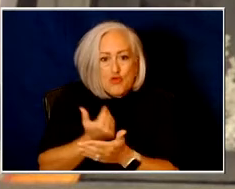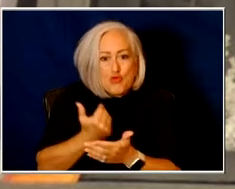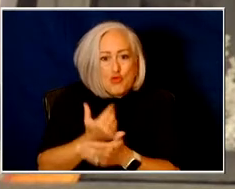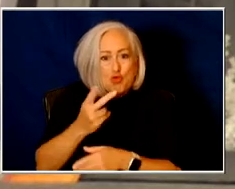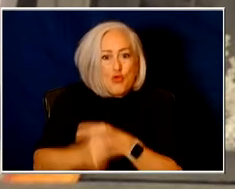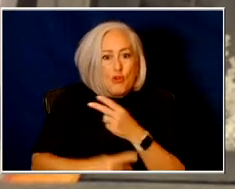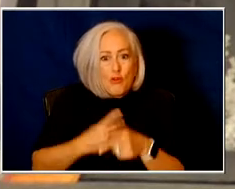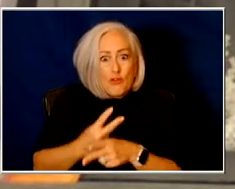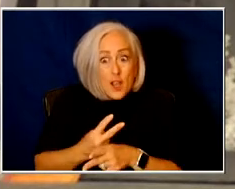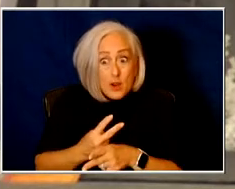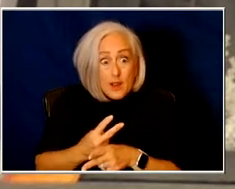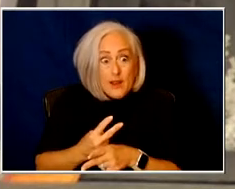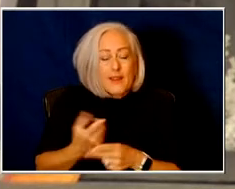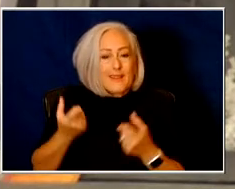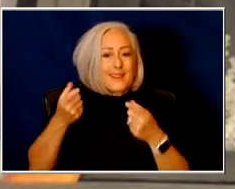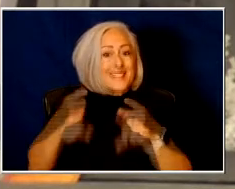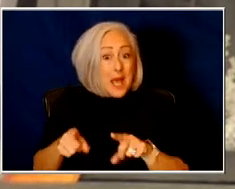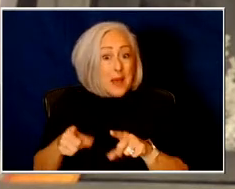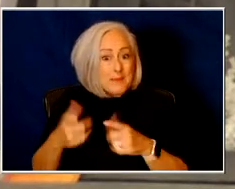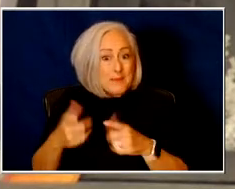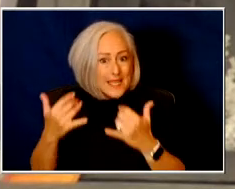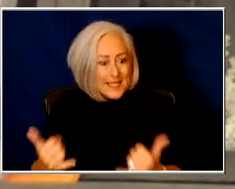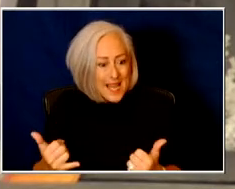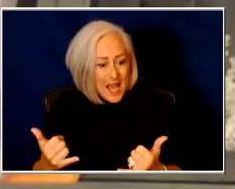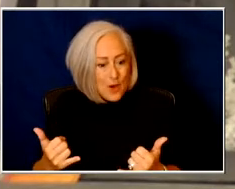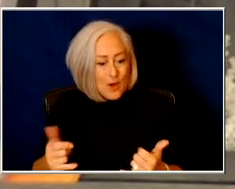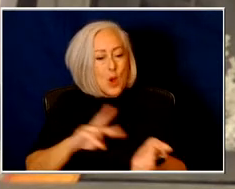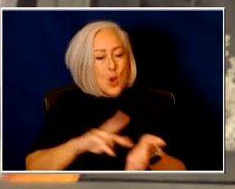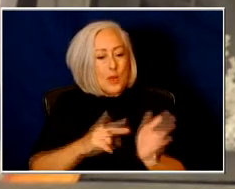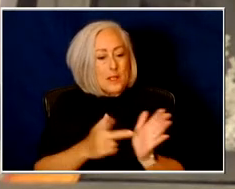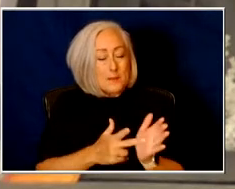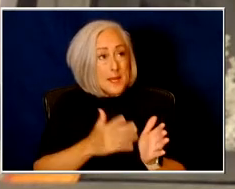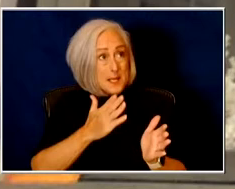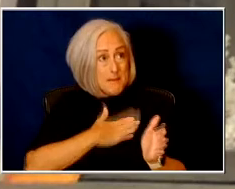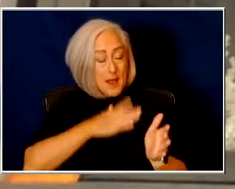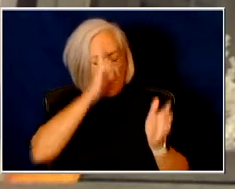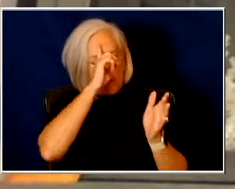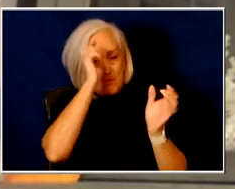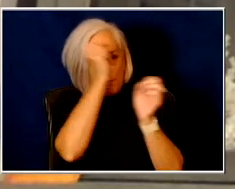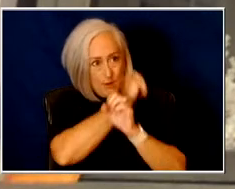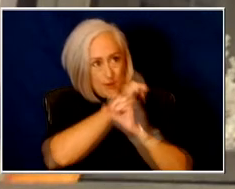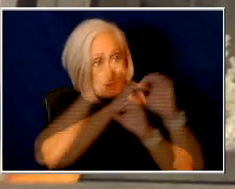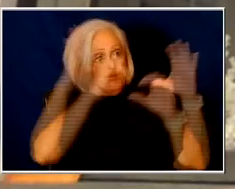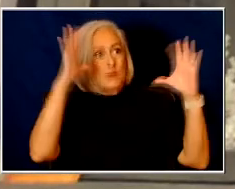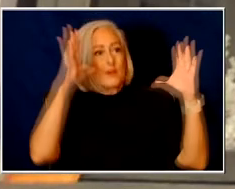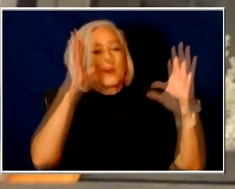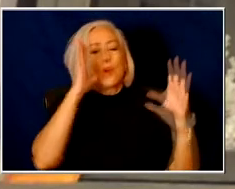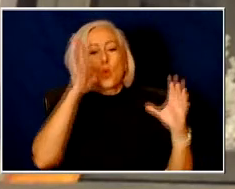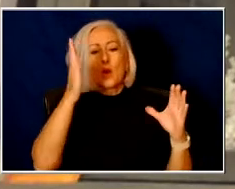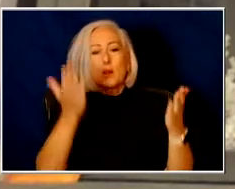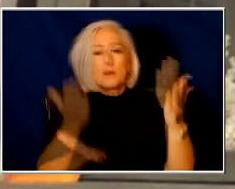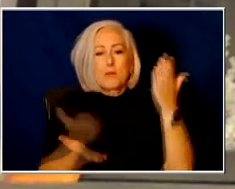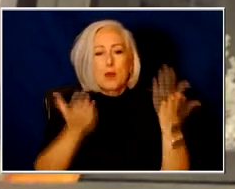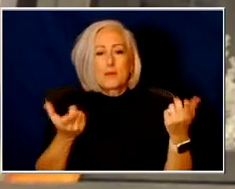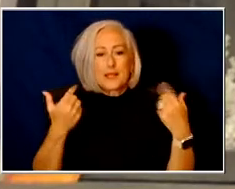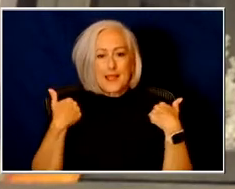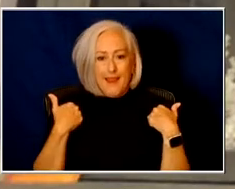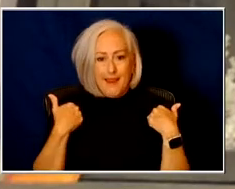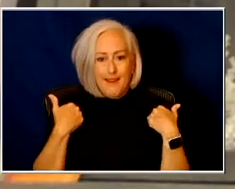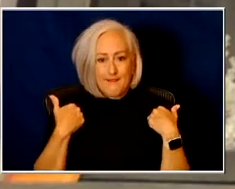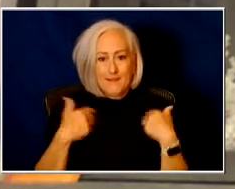mind is that we're going to have as you as you appropriately call that Hawk a twin demic actually we might even say